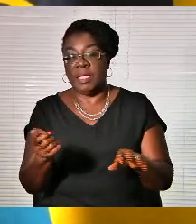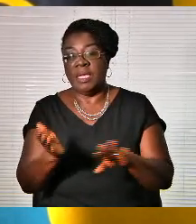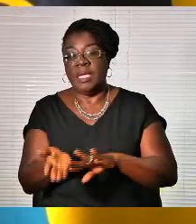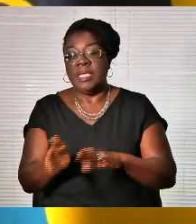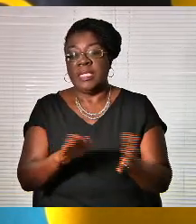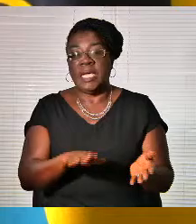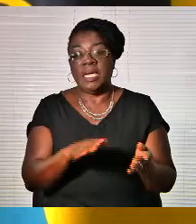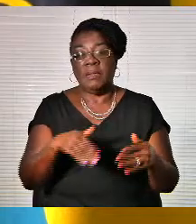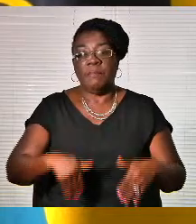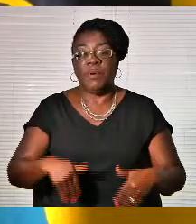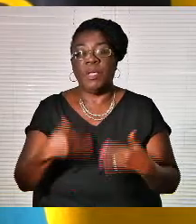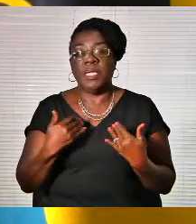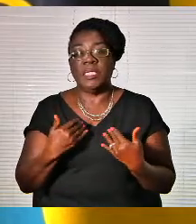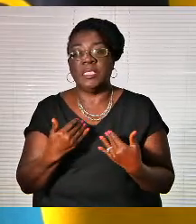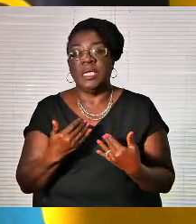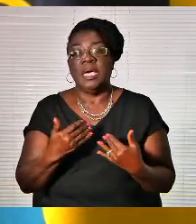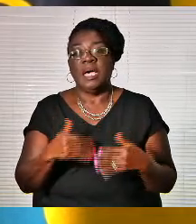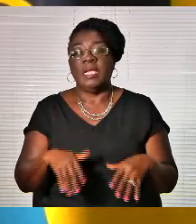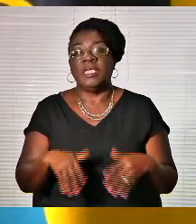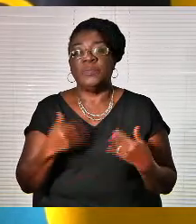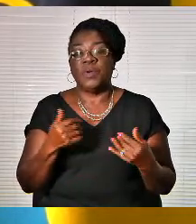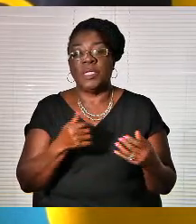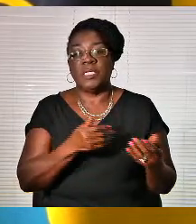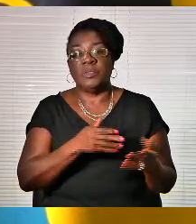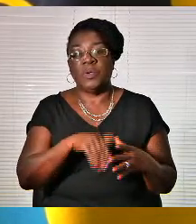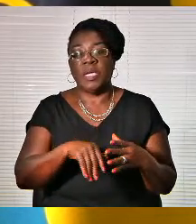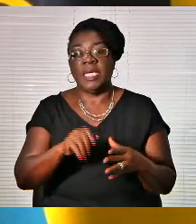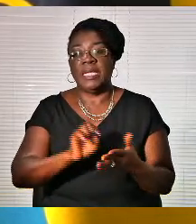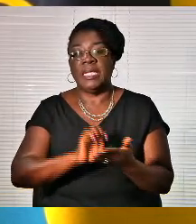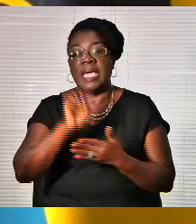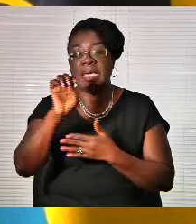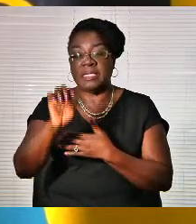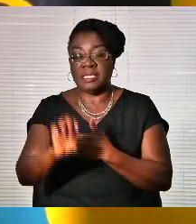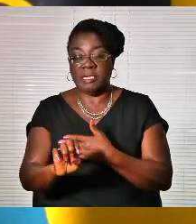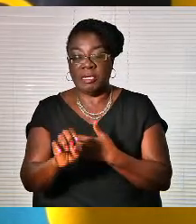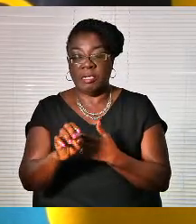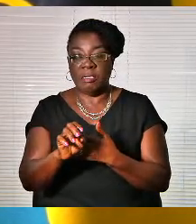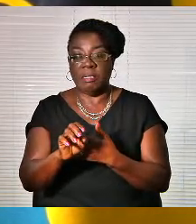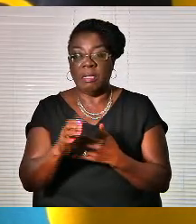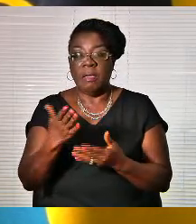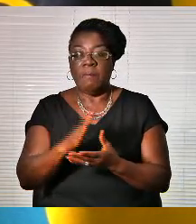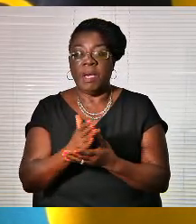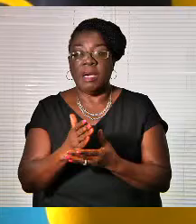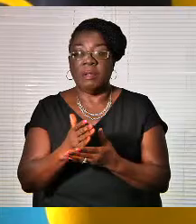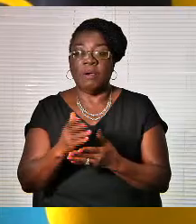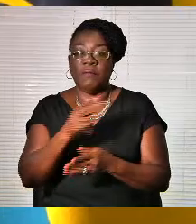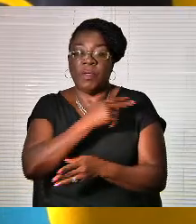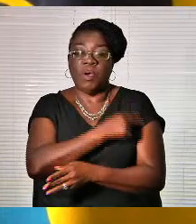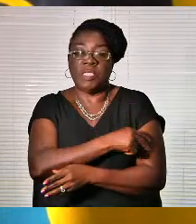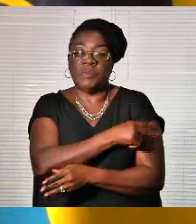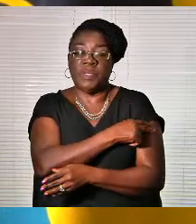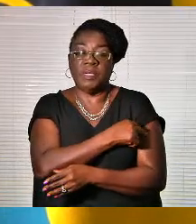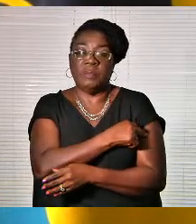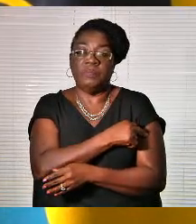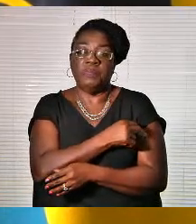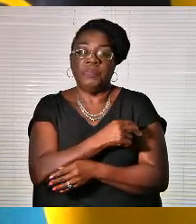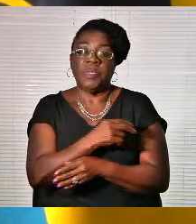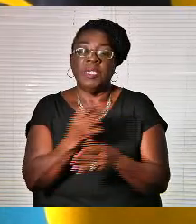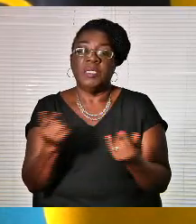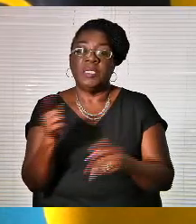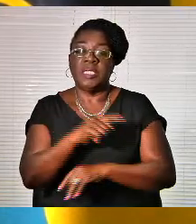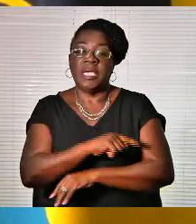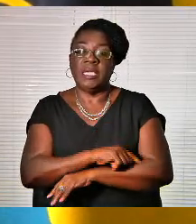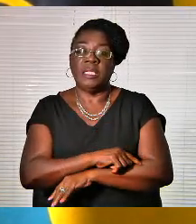And those bodies were accommodated in the external coolers of the hospital. To